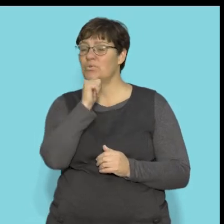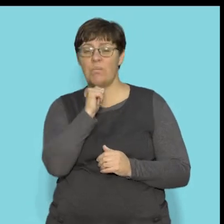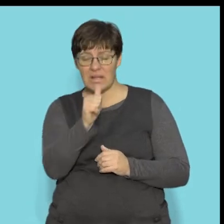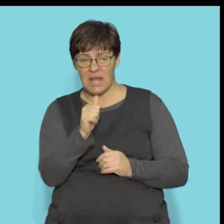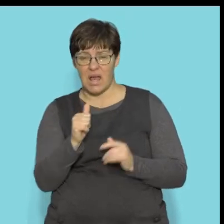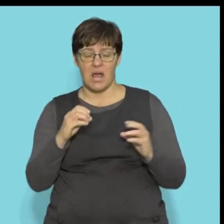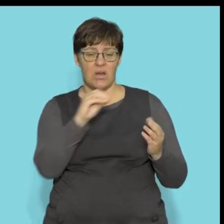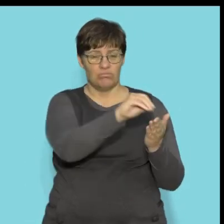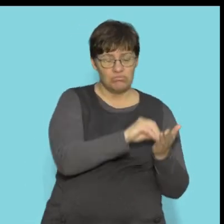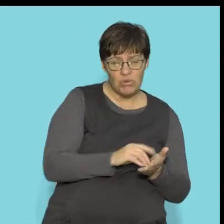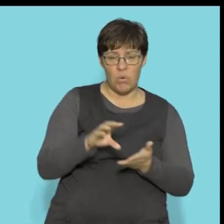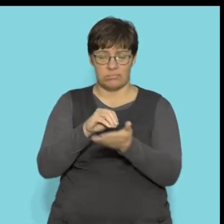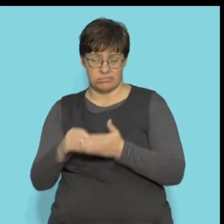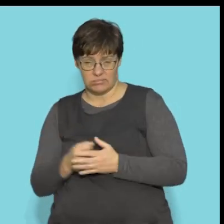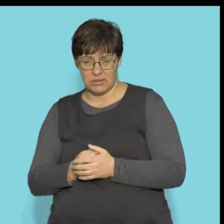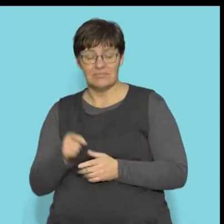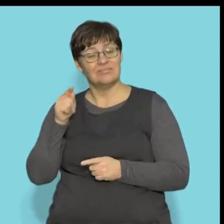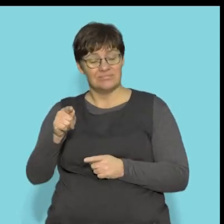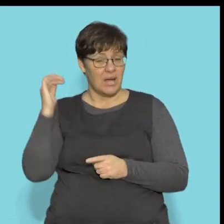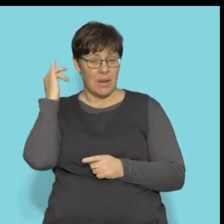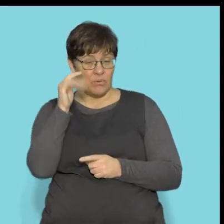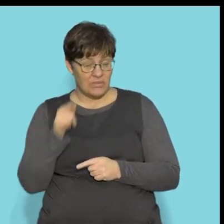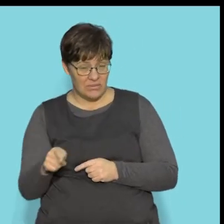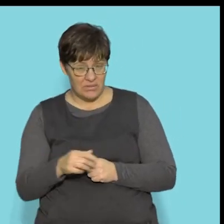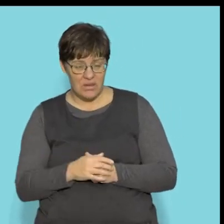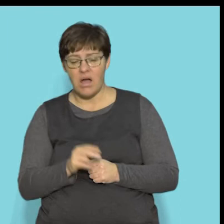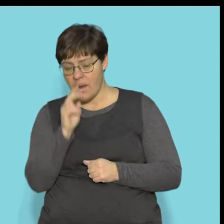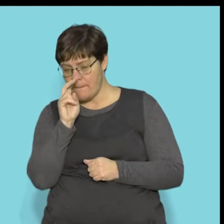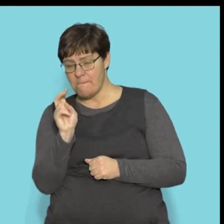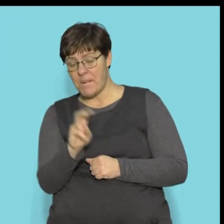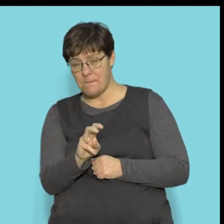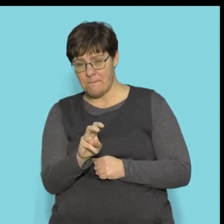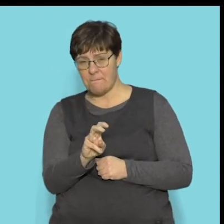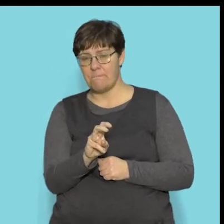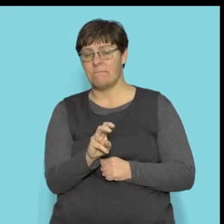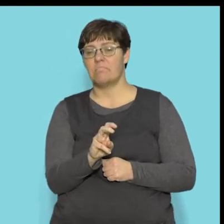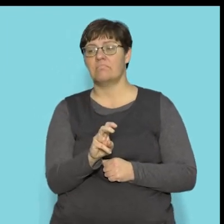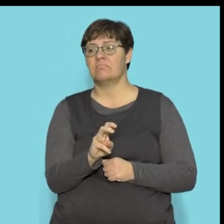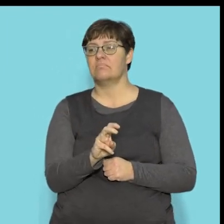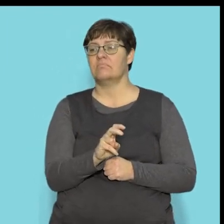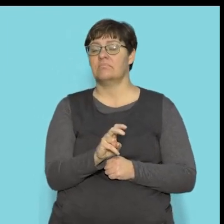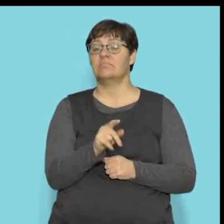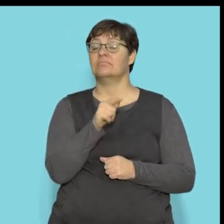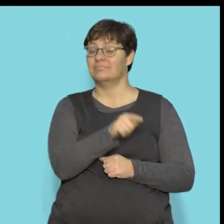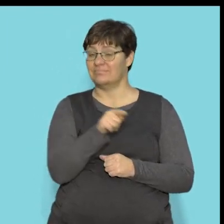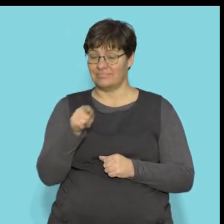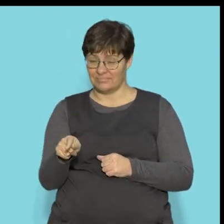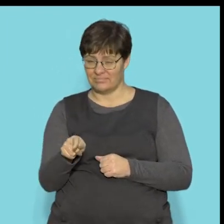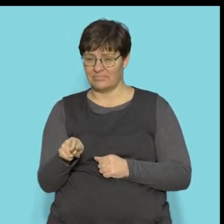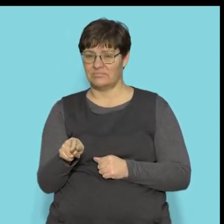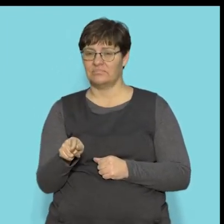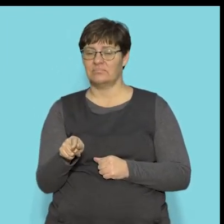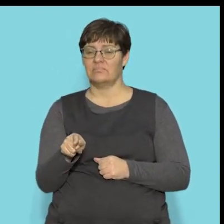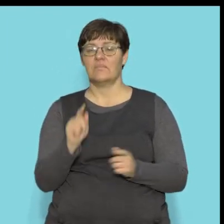of the crowding. If that was your hypothesis, you'll see that that hypothesis has